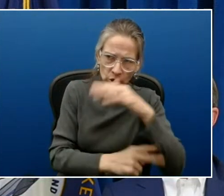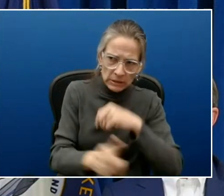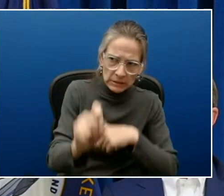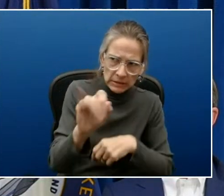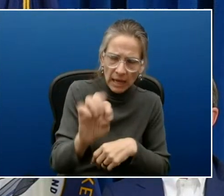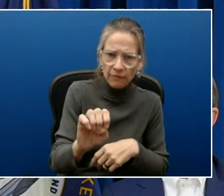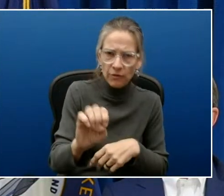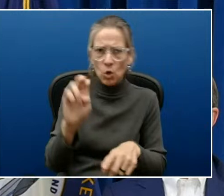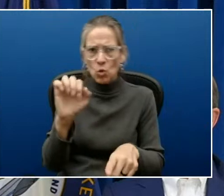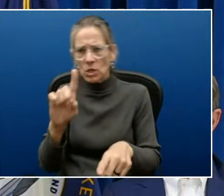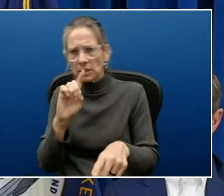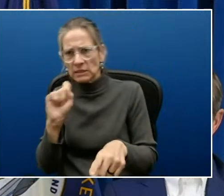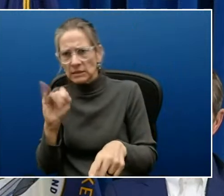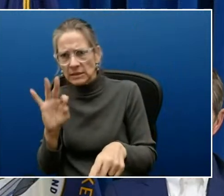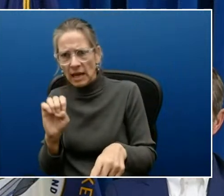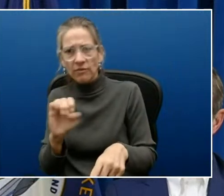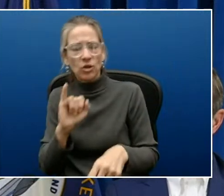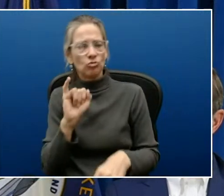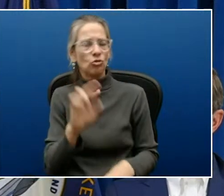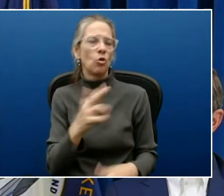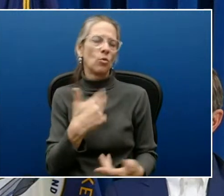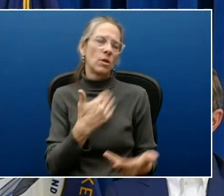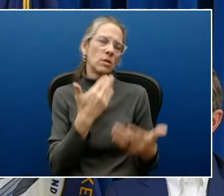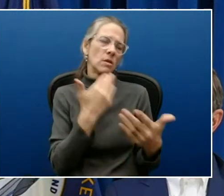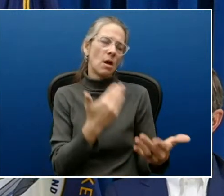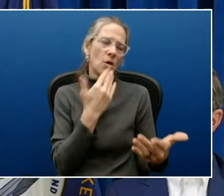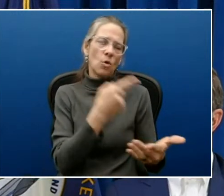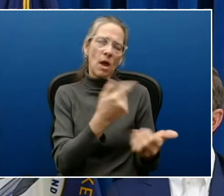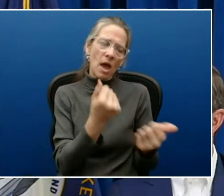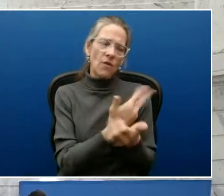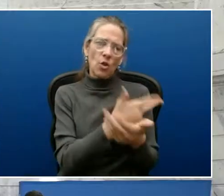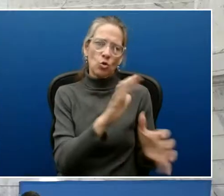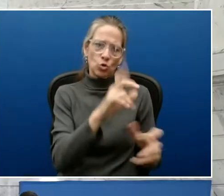And JR, we thank you for all you do for Scott County.